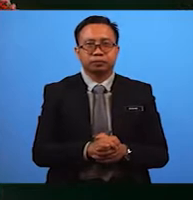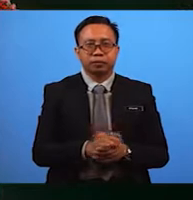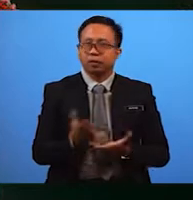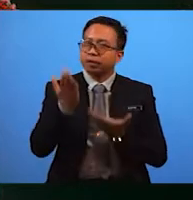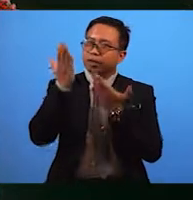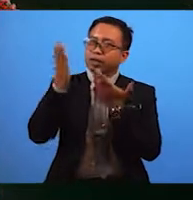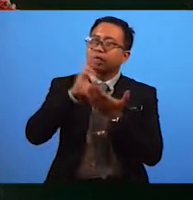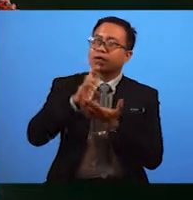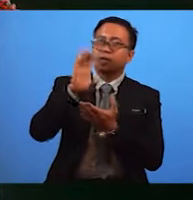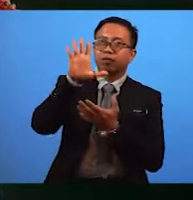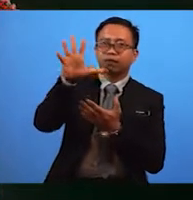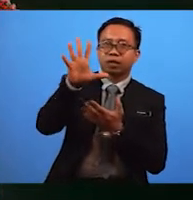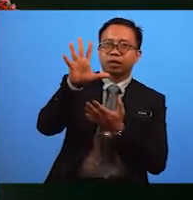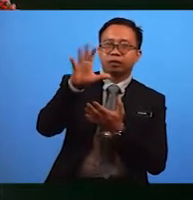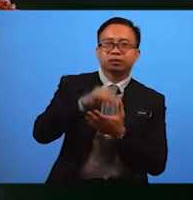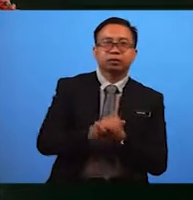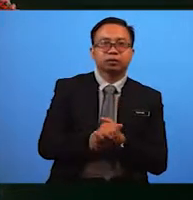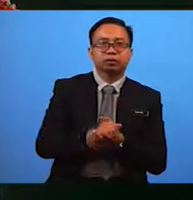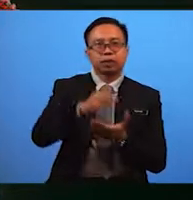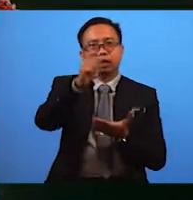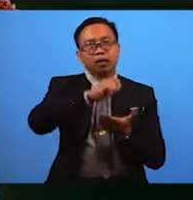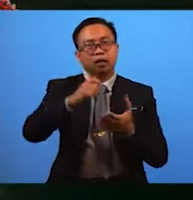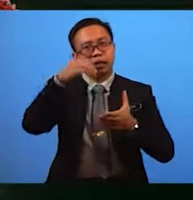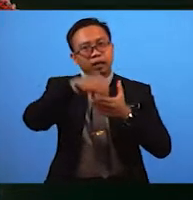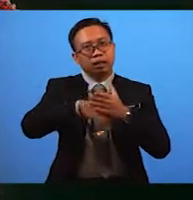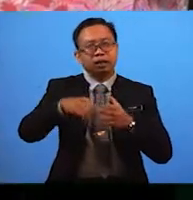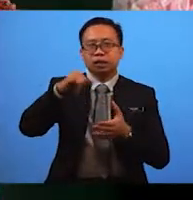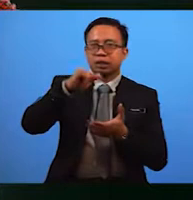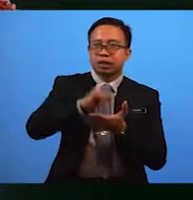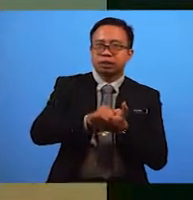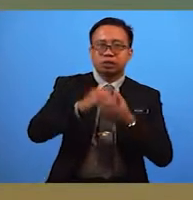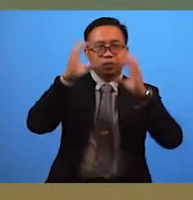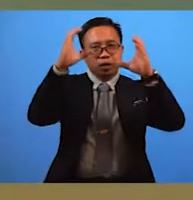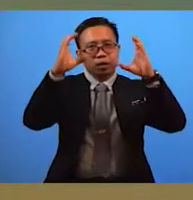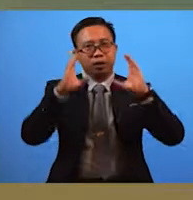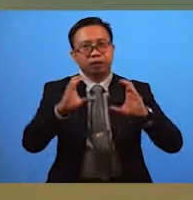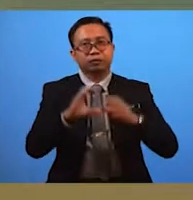Here are 5 more content points to write in this paragraph.